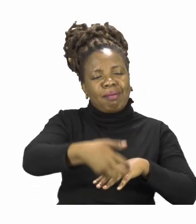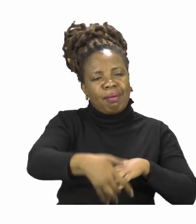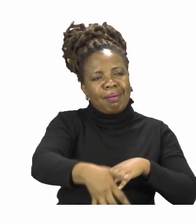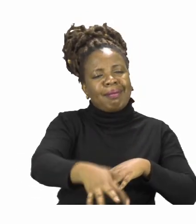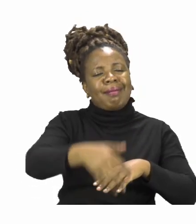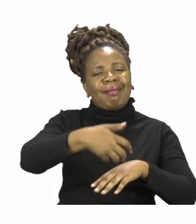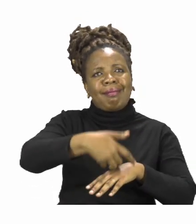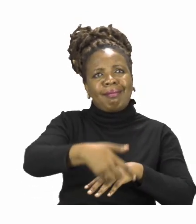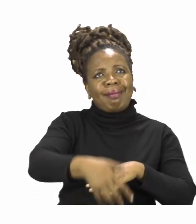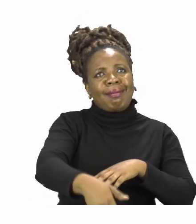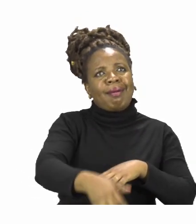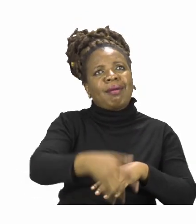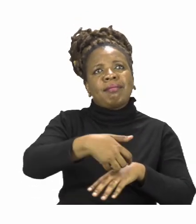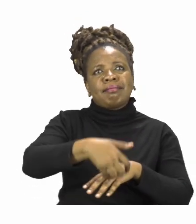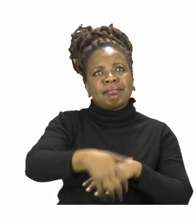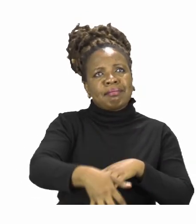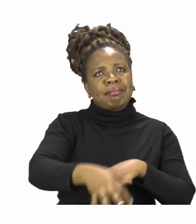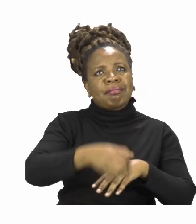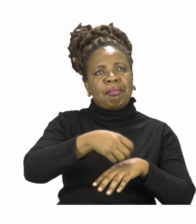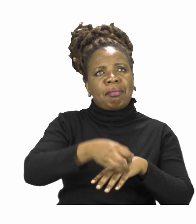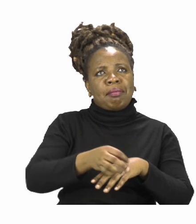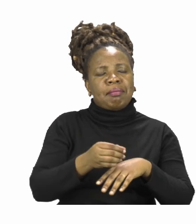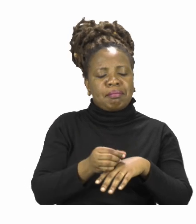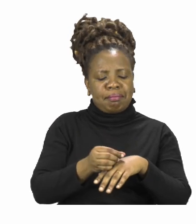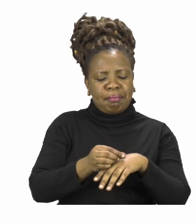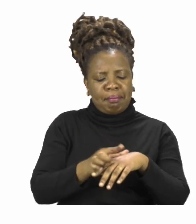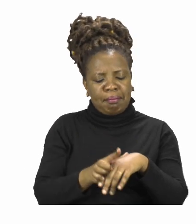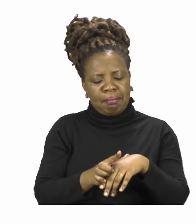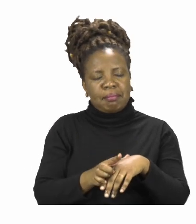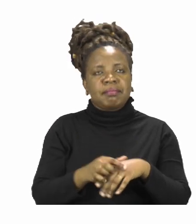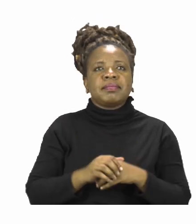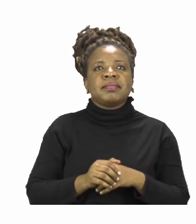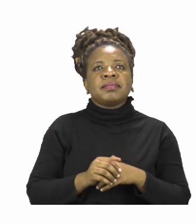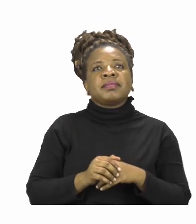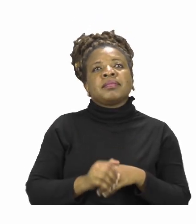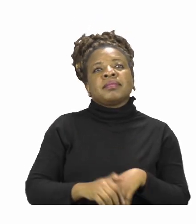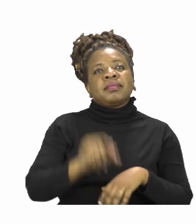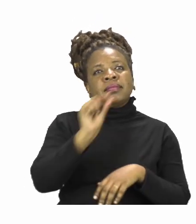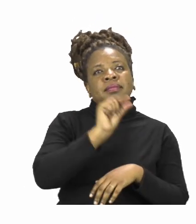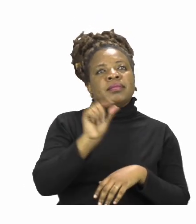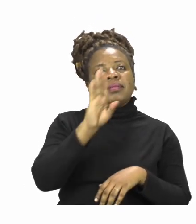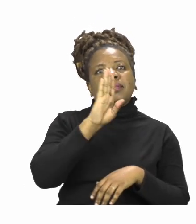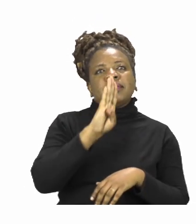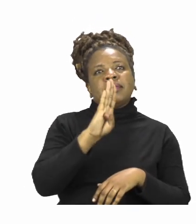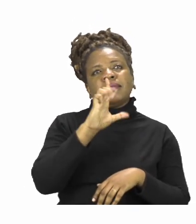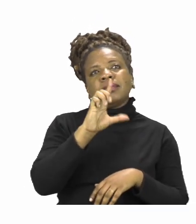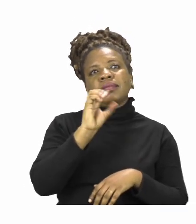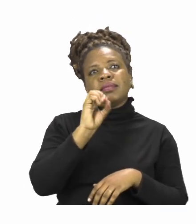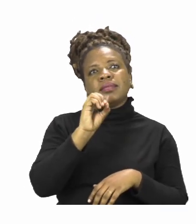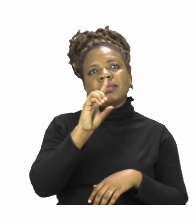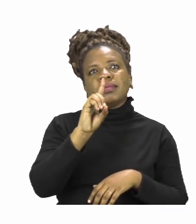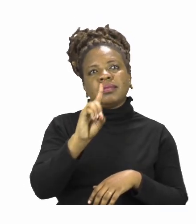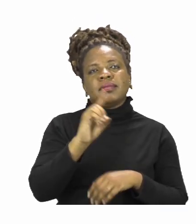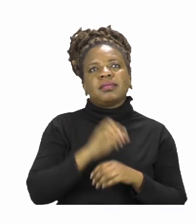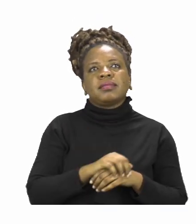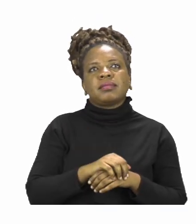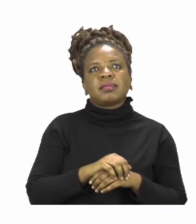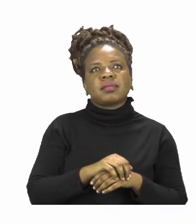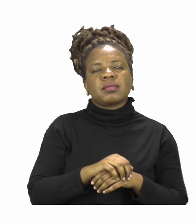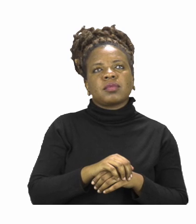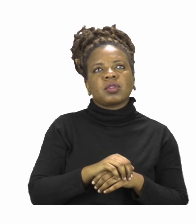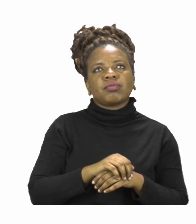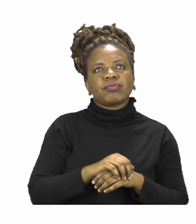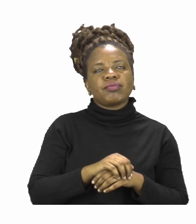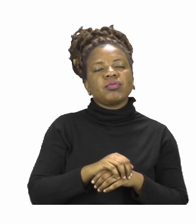been hurt and the skin is exposed. The word blood is the blood that we have in